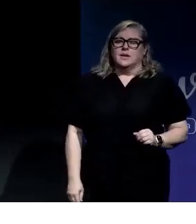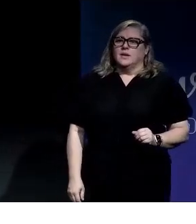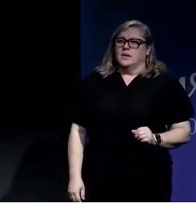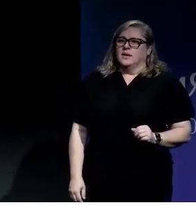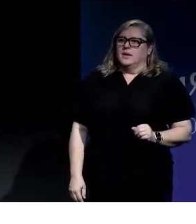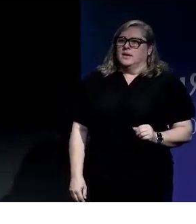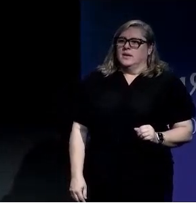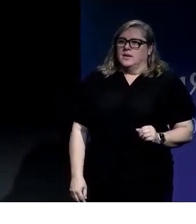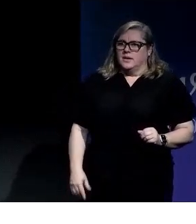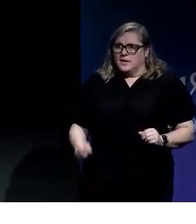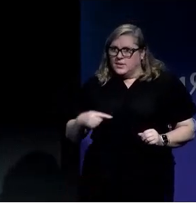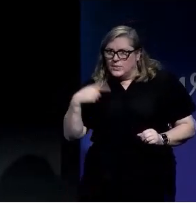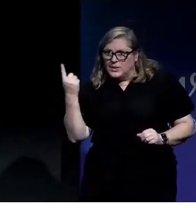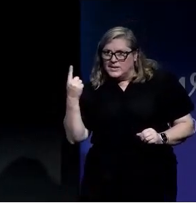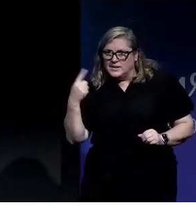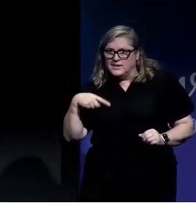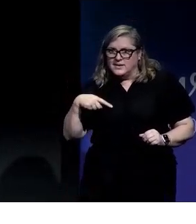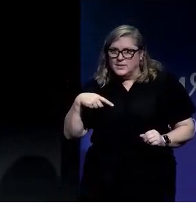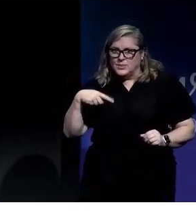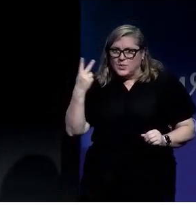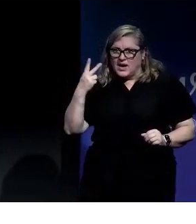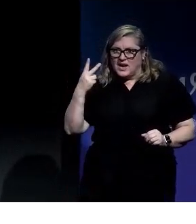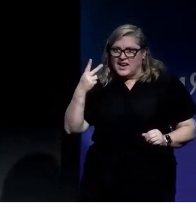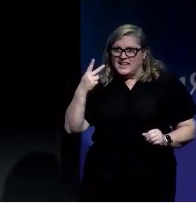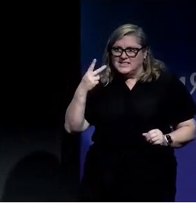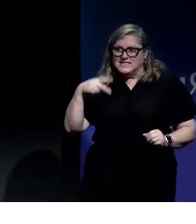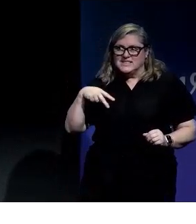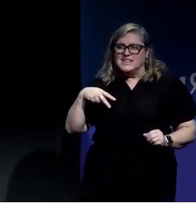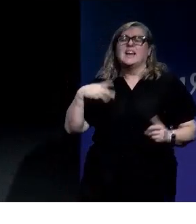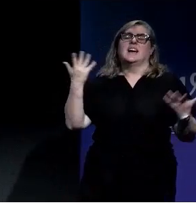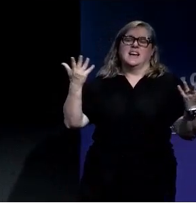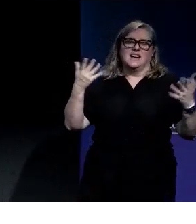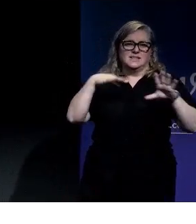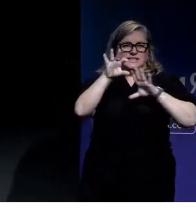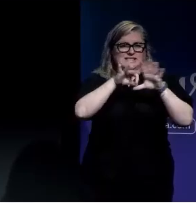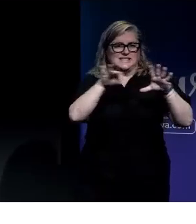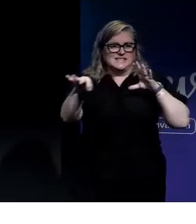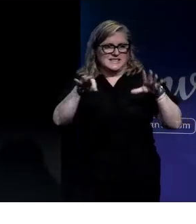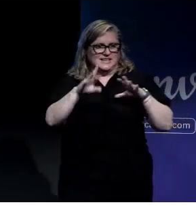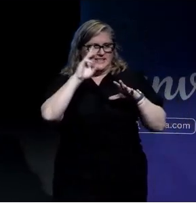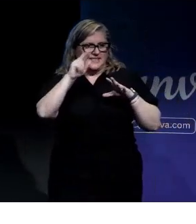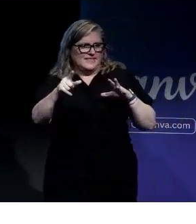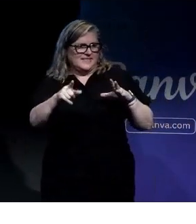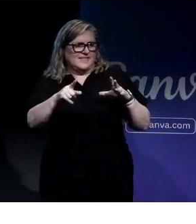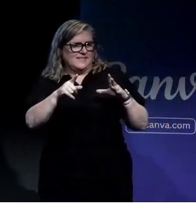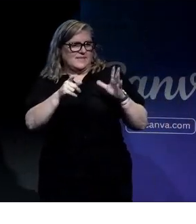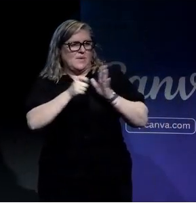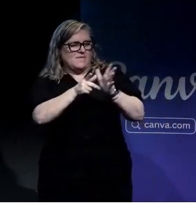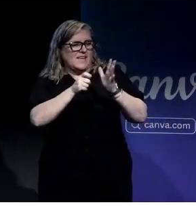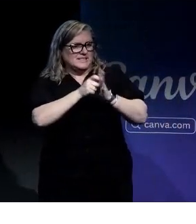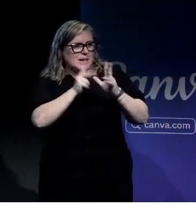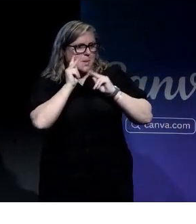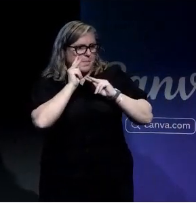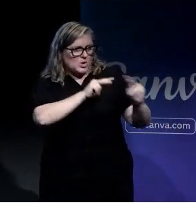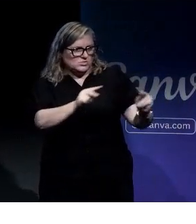Going once, going twice, and designing your own vendor monitoring program.